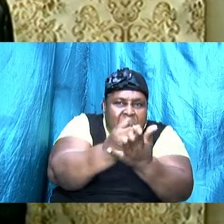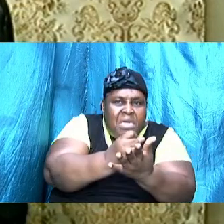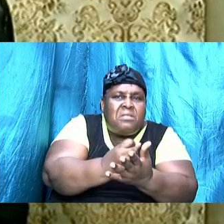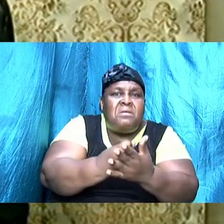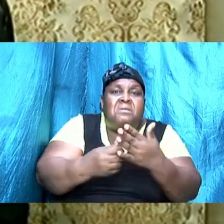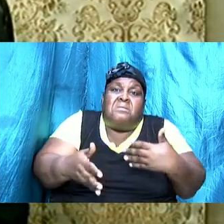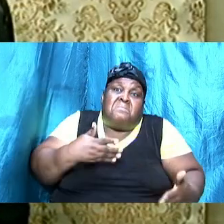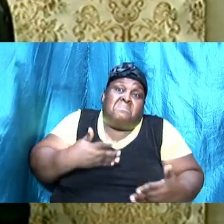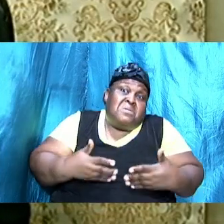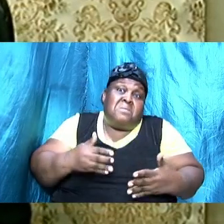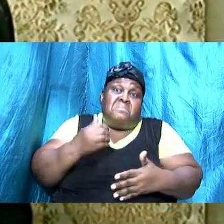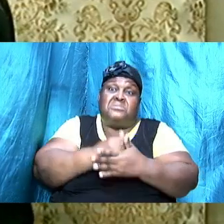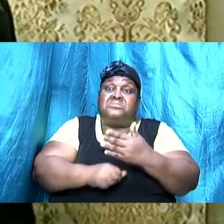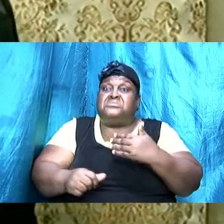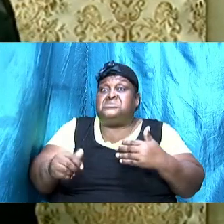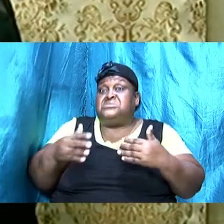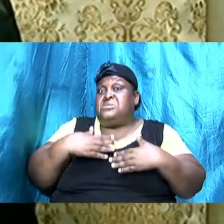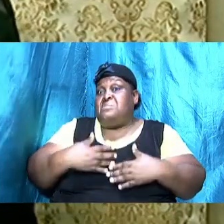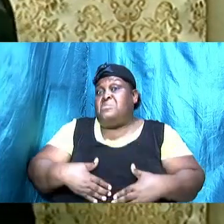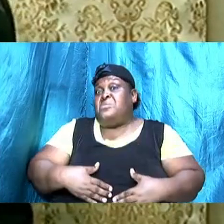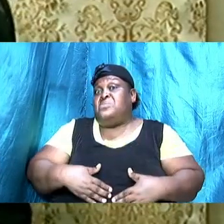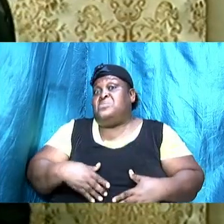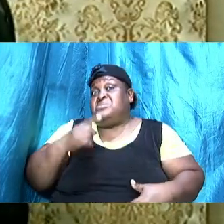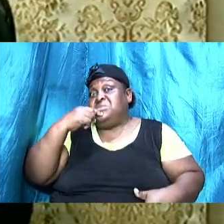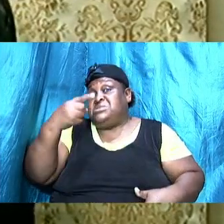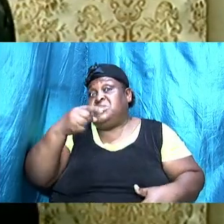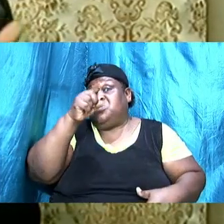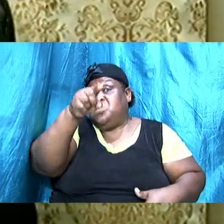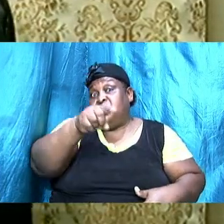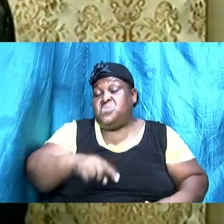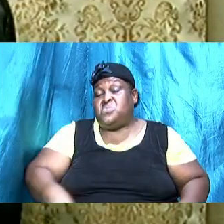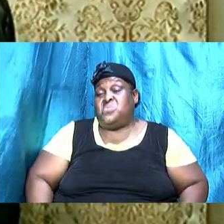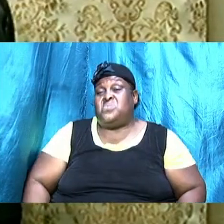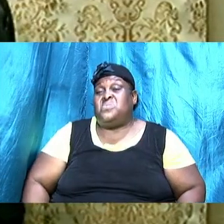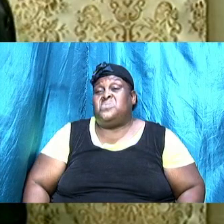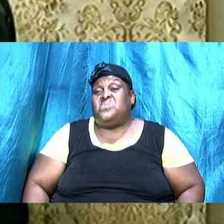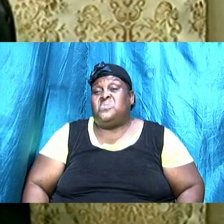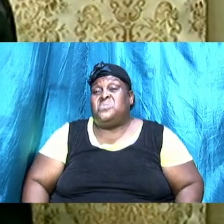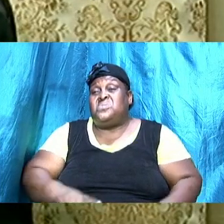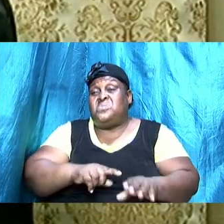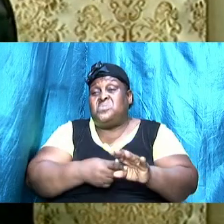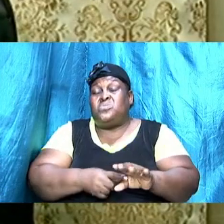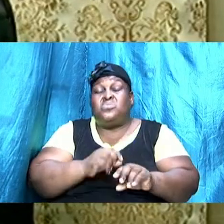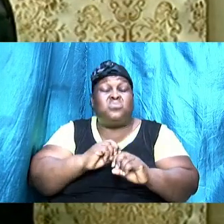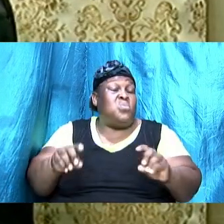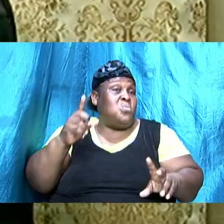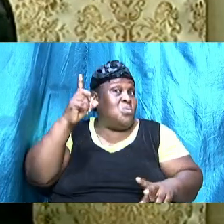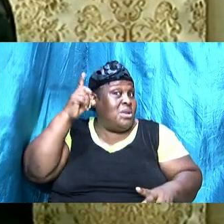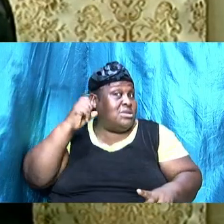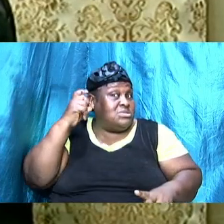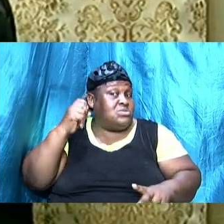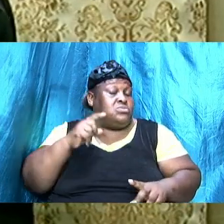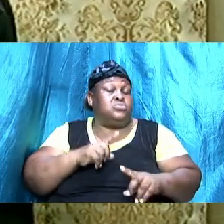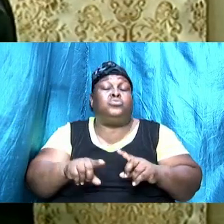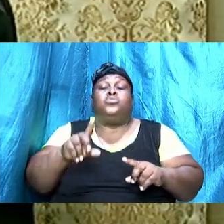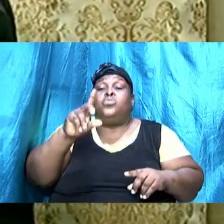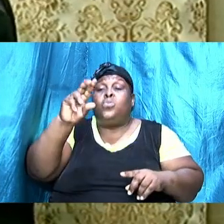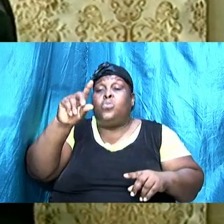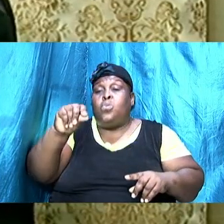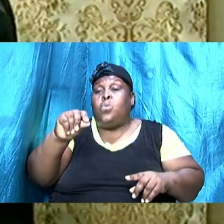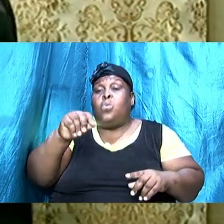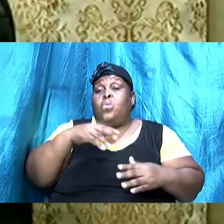somebody would have suggested that to you. But I started out by saying, do not listen to them. They are